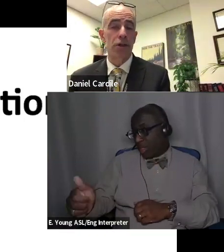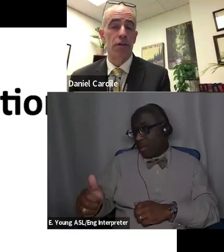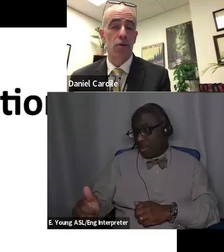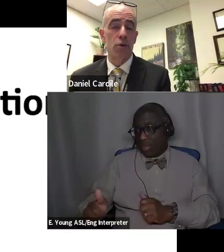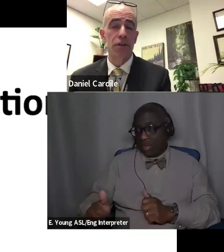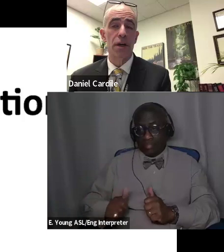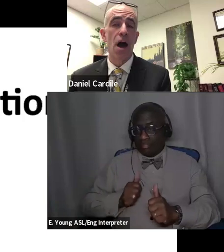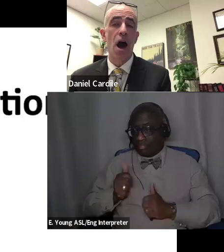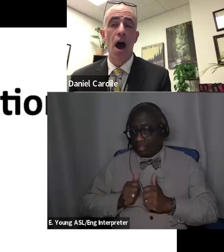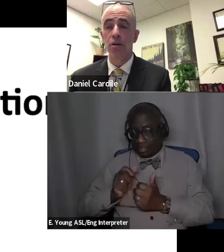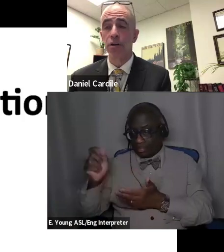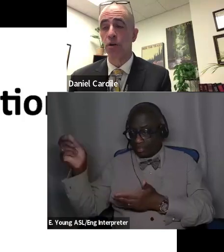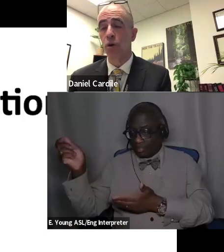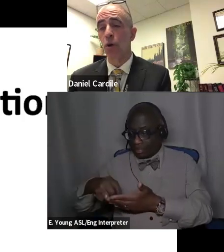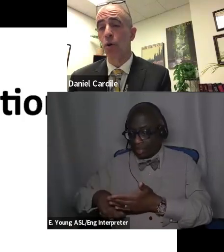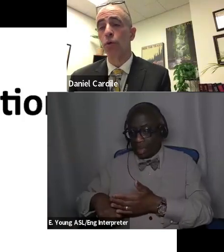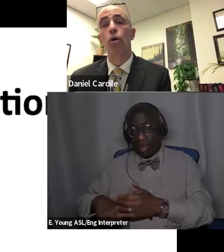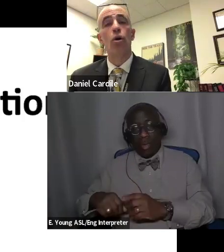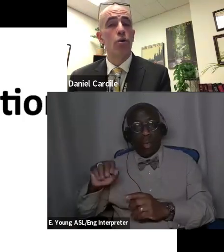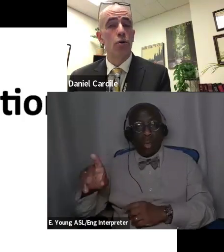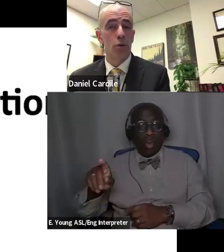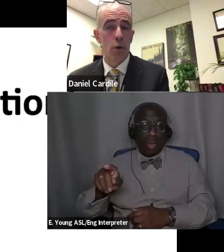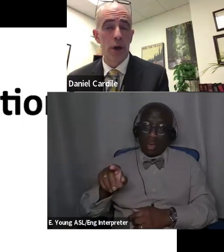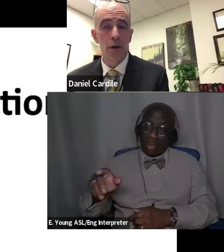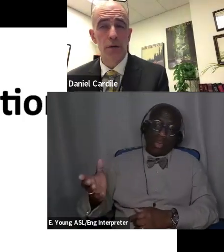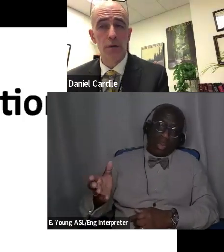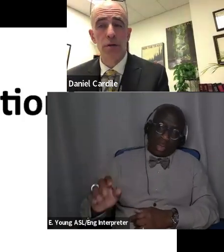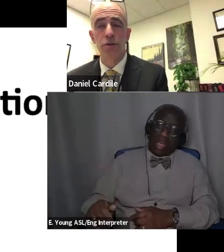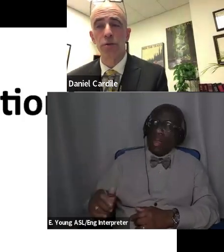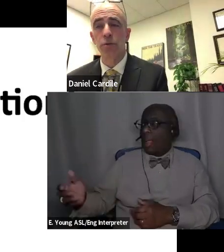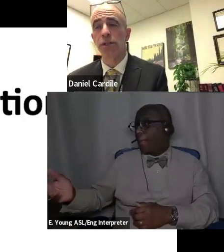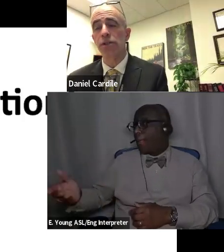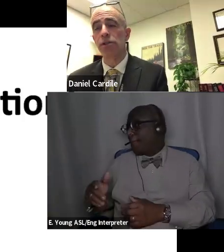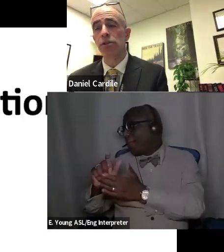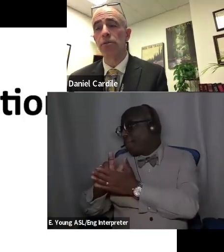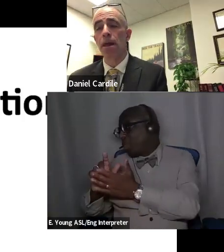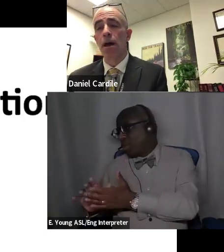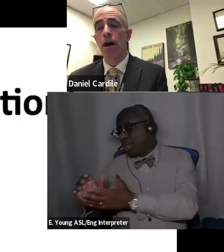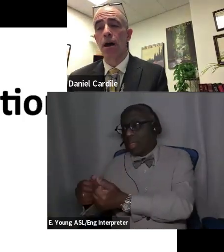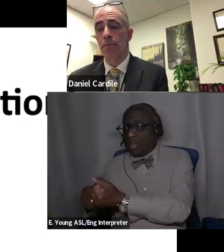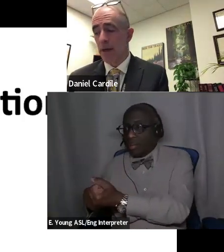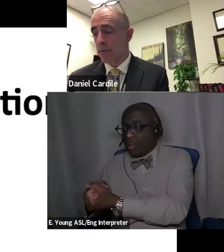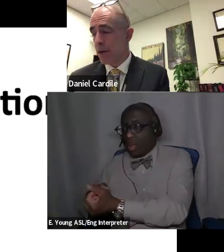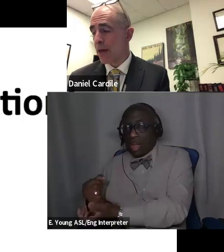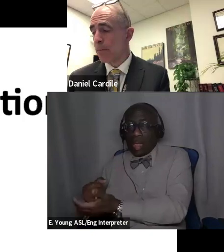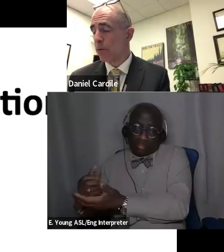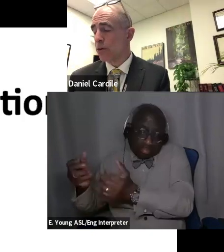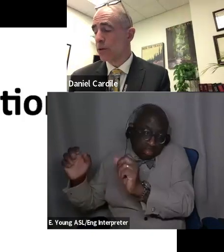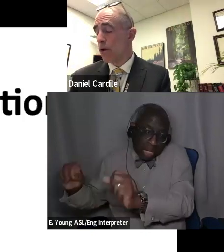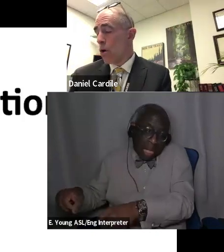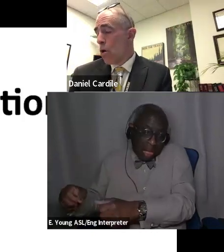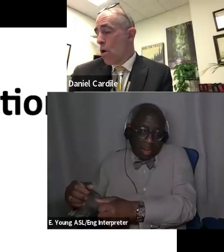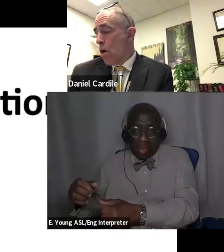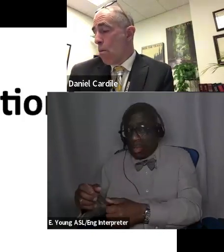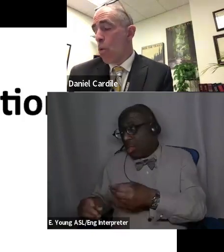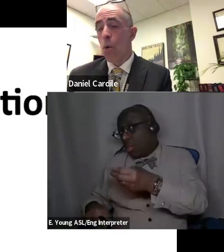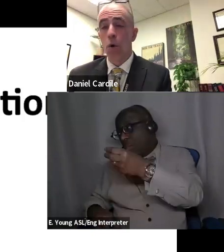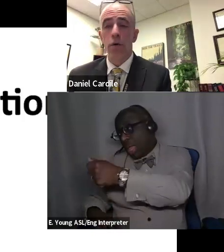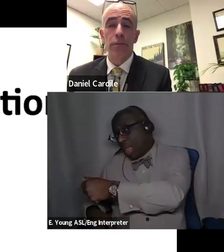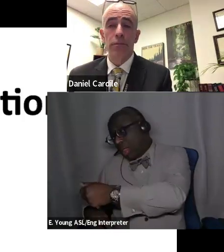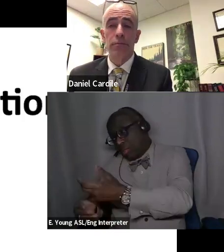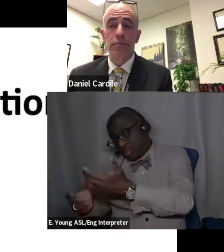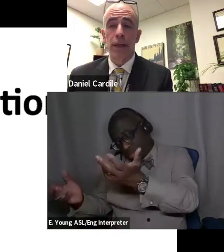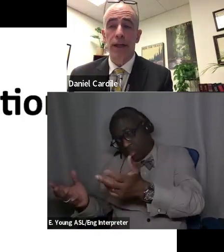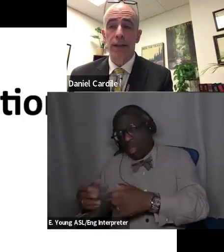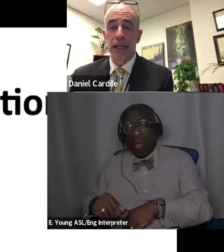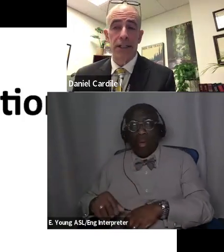can, of course, hire your own lawyer to assist you and pay that person.